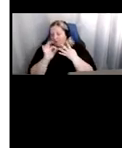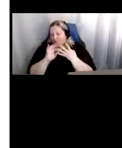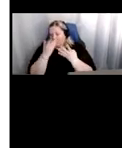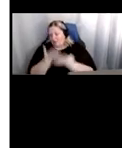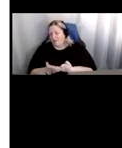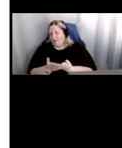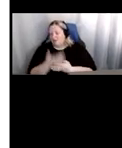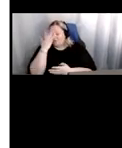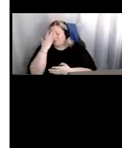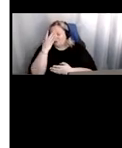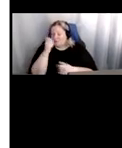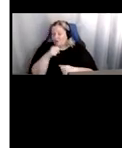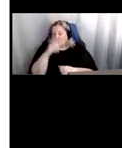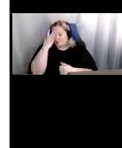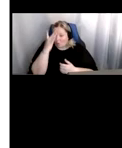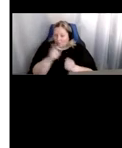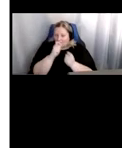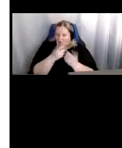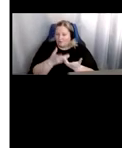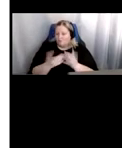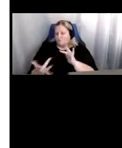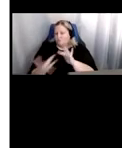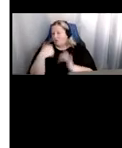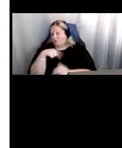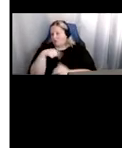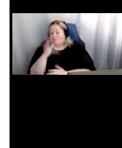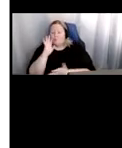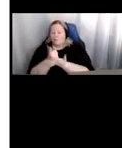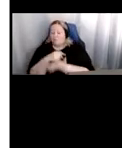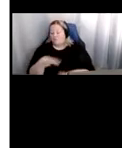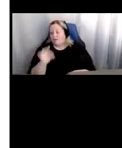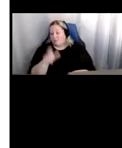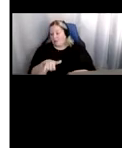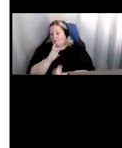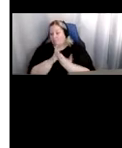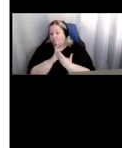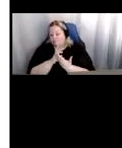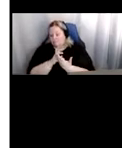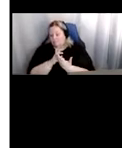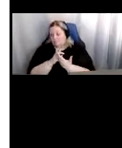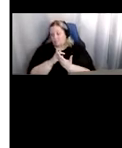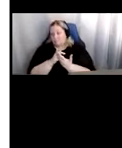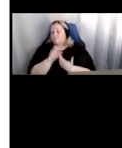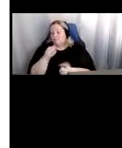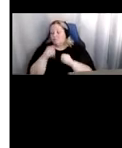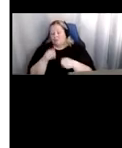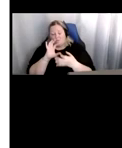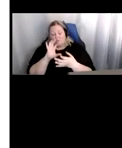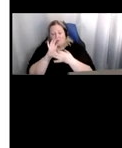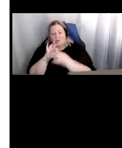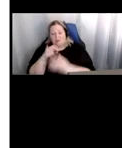just knowing that you don't have to know what they are, you can contact us and we will help you find them, find ways for you to be able to connect and interact with your